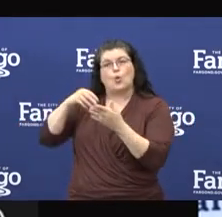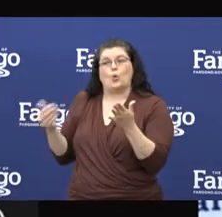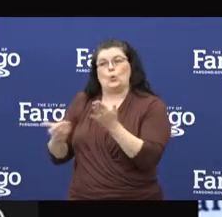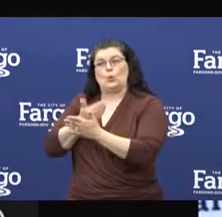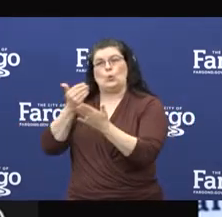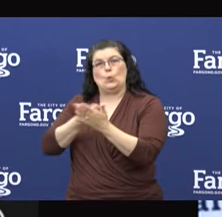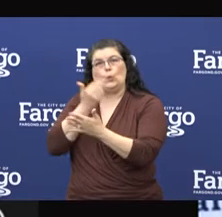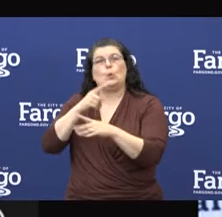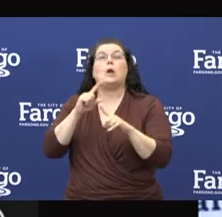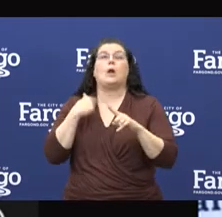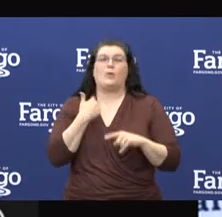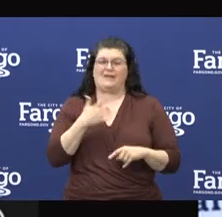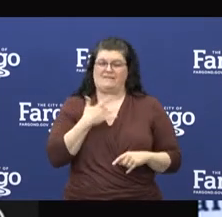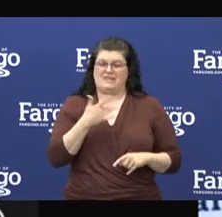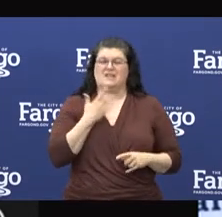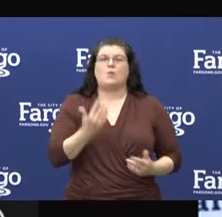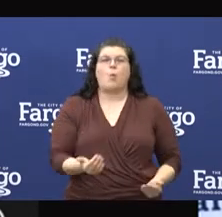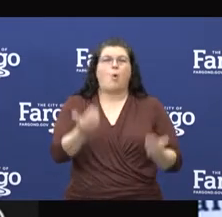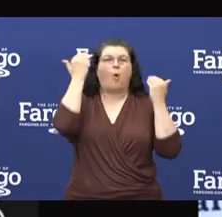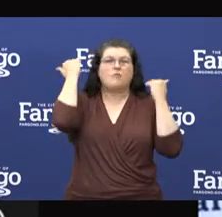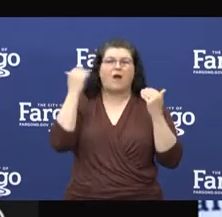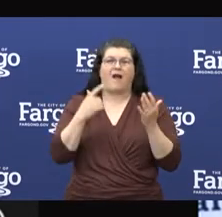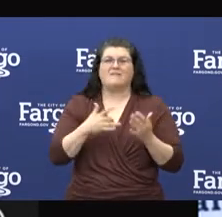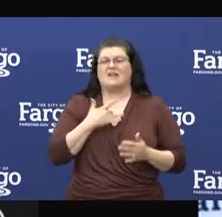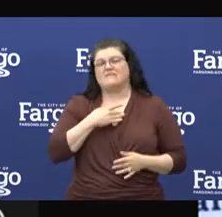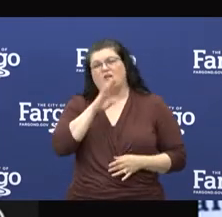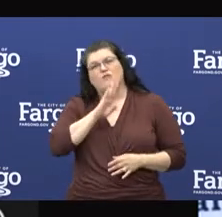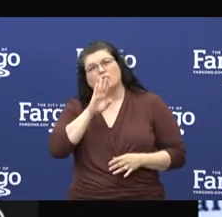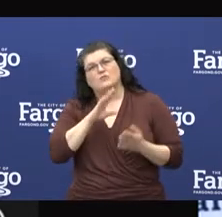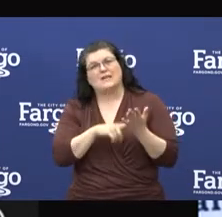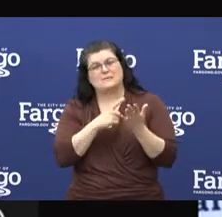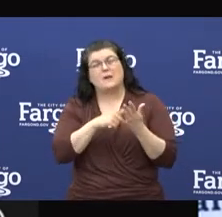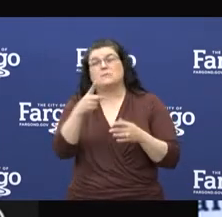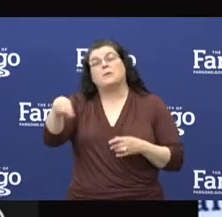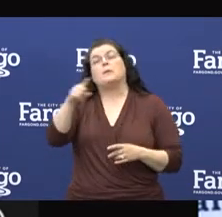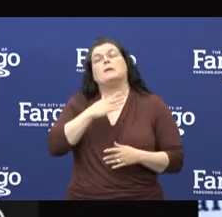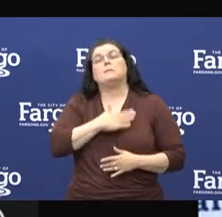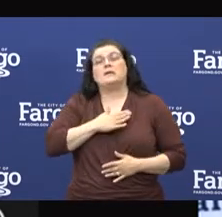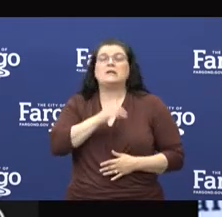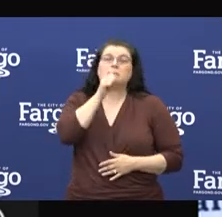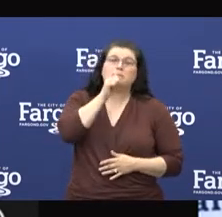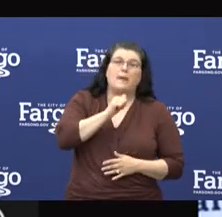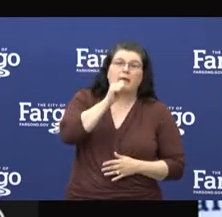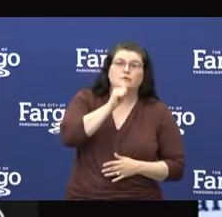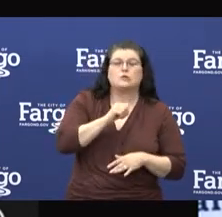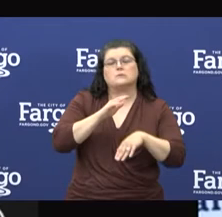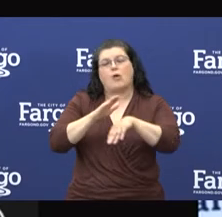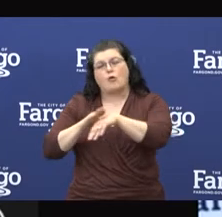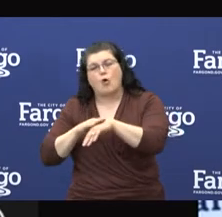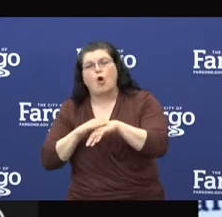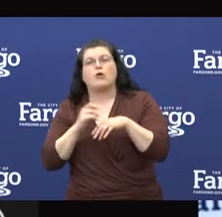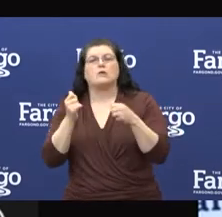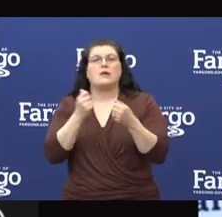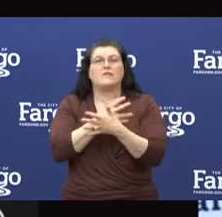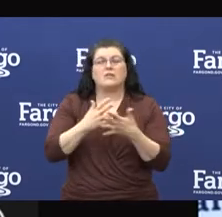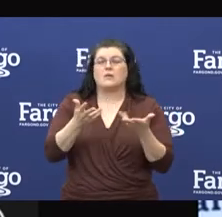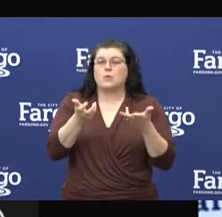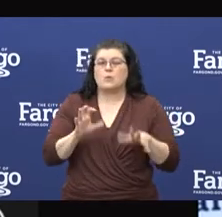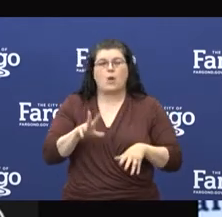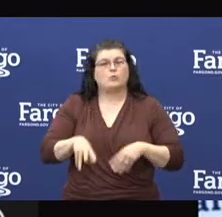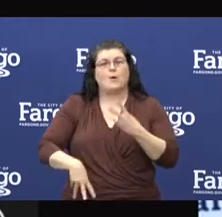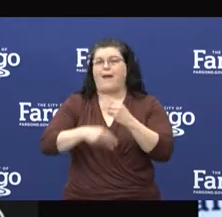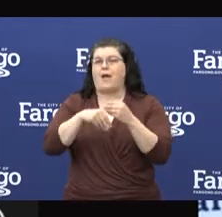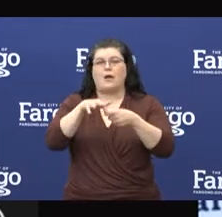frustrating. We need to be patient, be cautious, and consider our information sources. And not to add to stress,